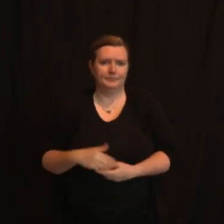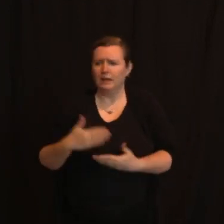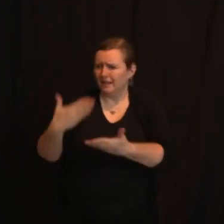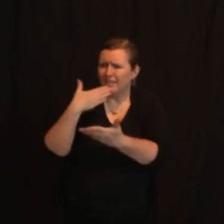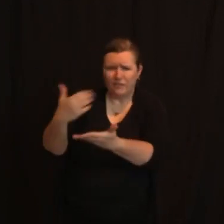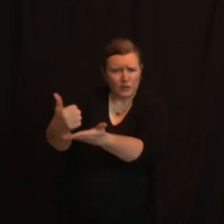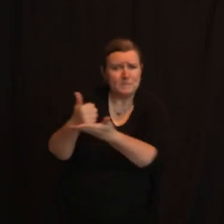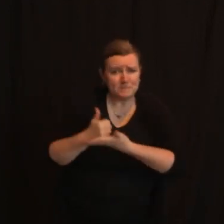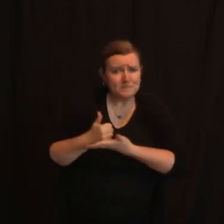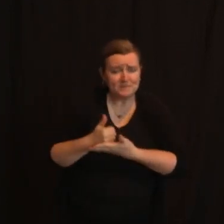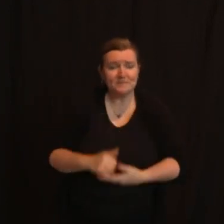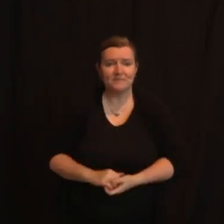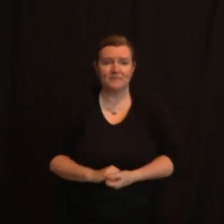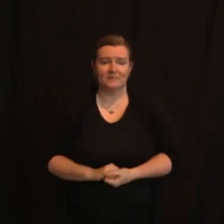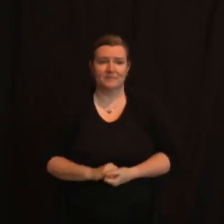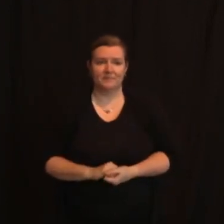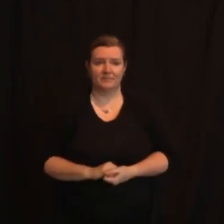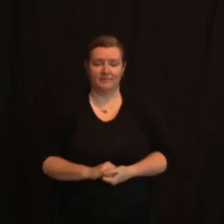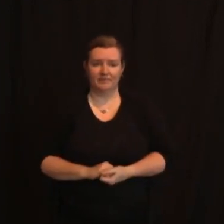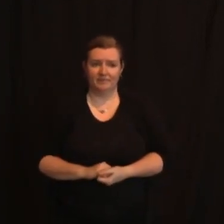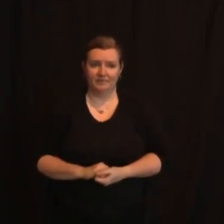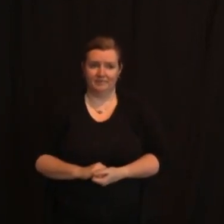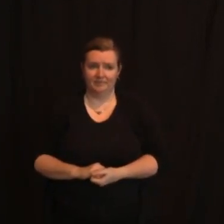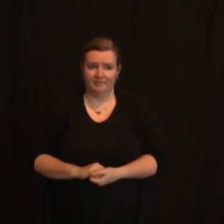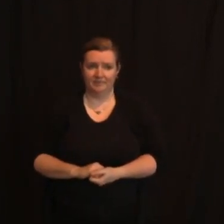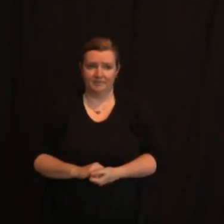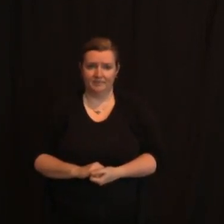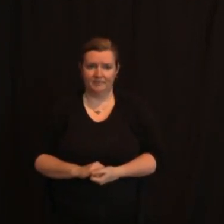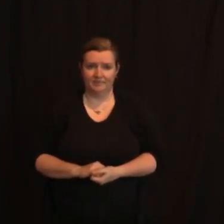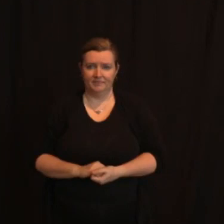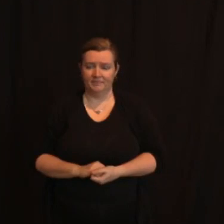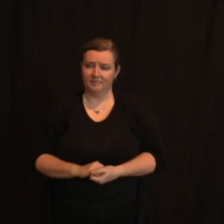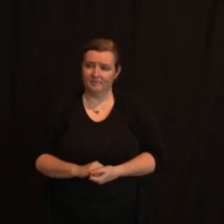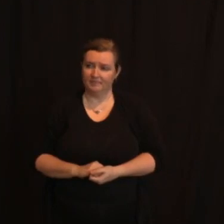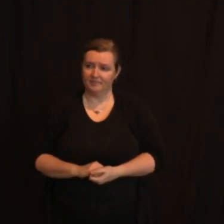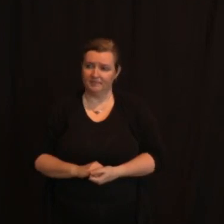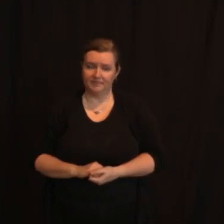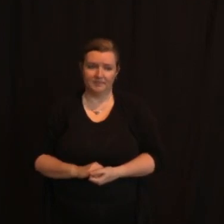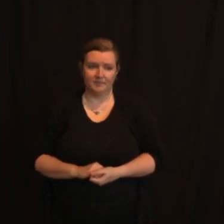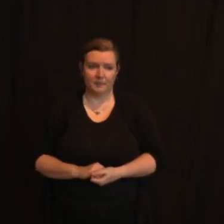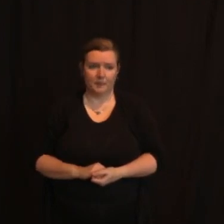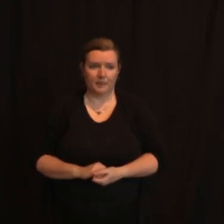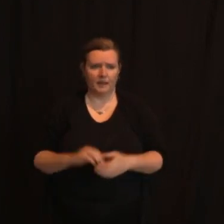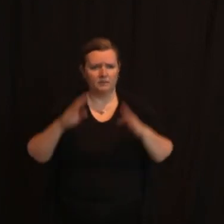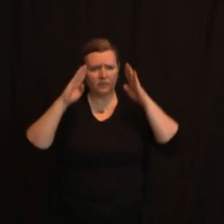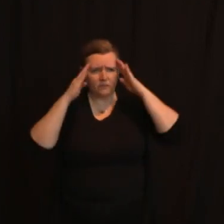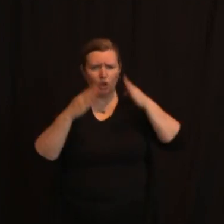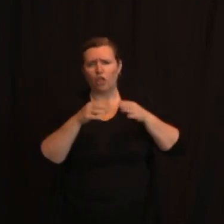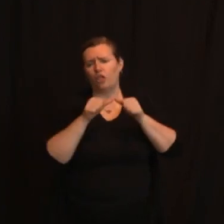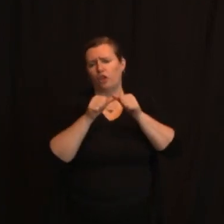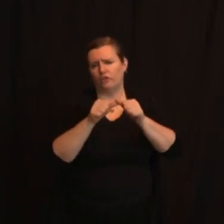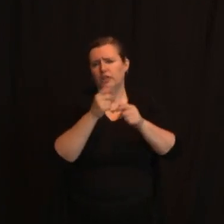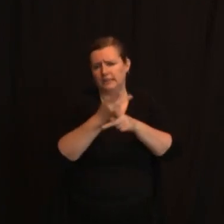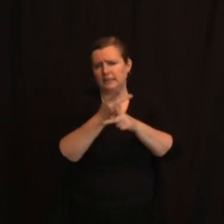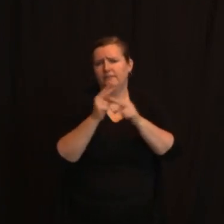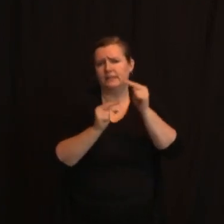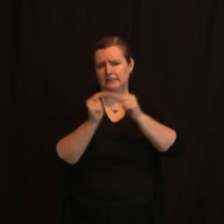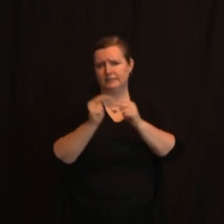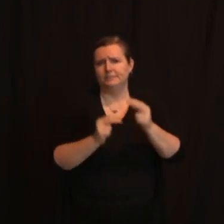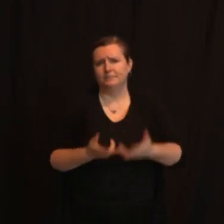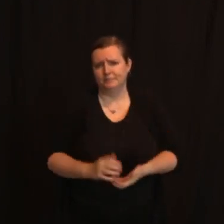matter, we want to come back to you as we've done a little bit today with long-term care, come to you with a little bit of